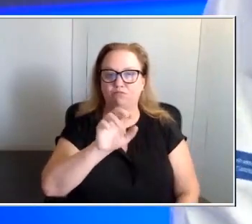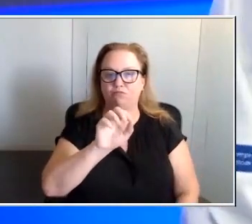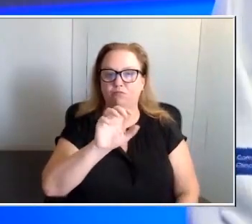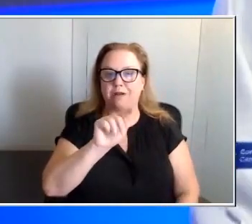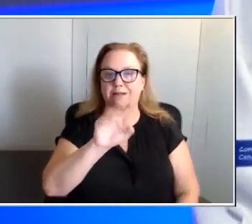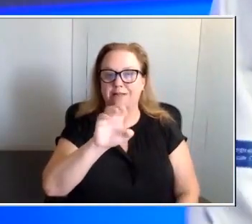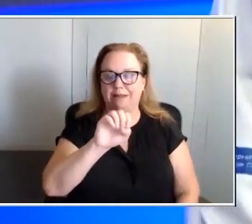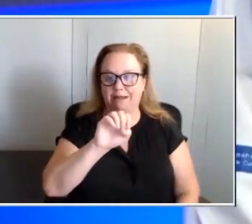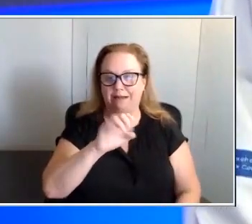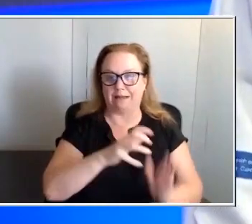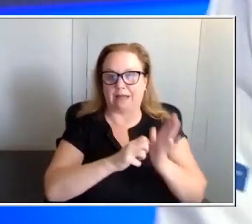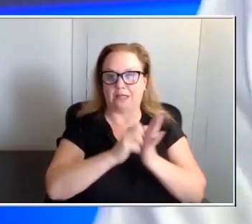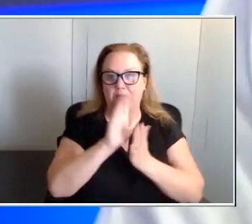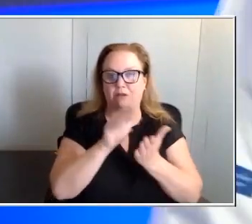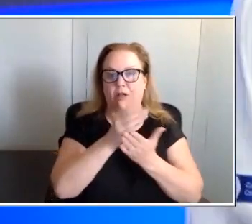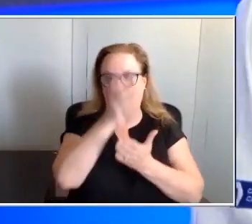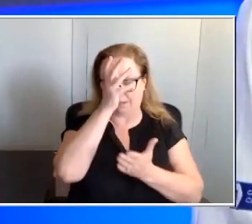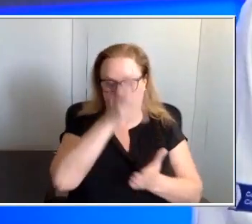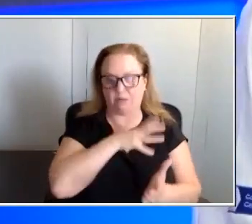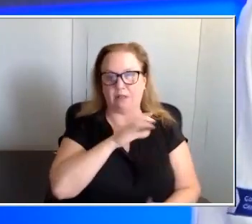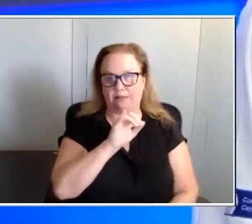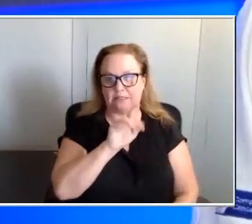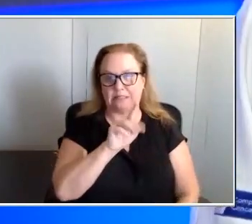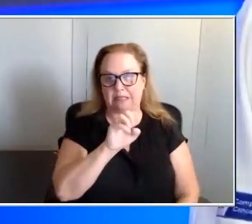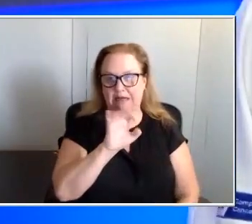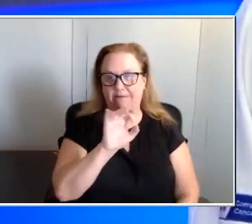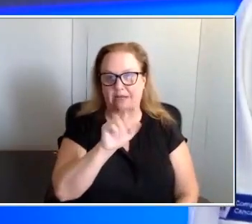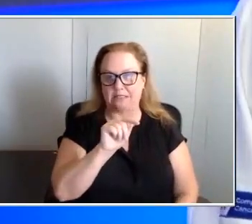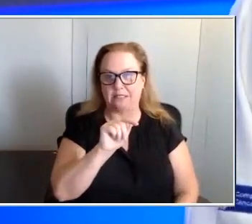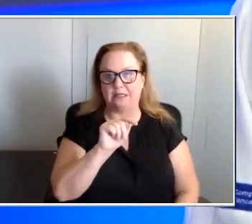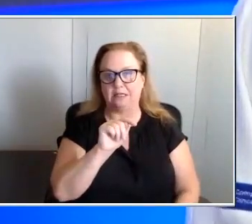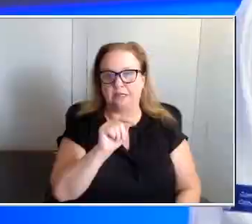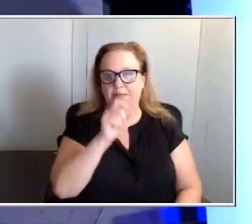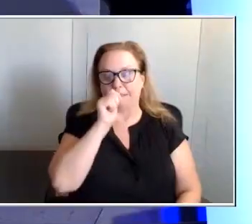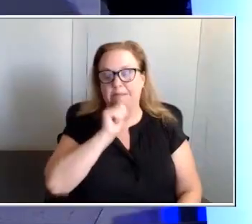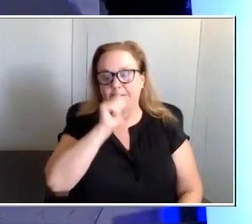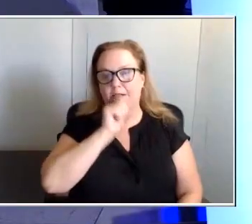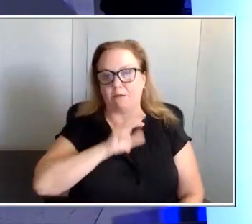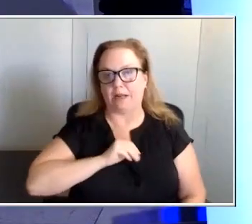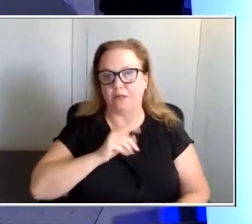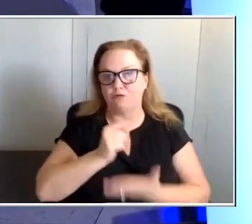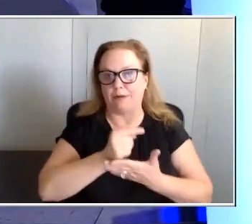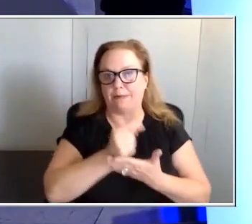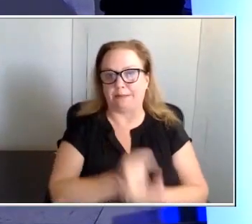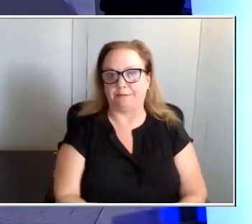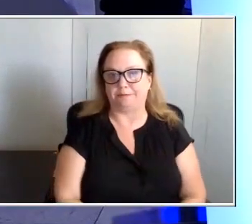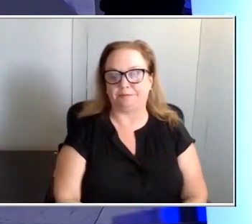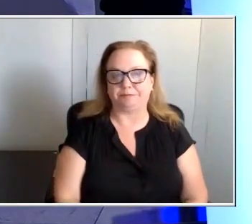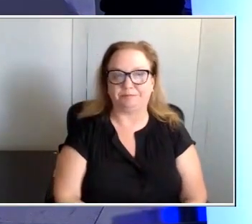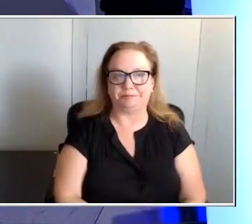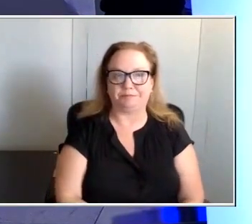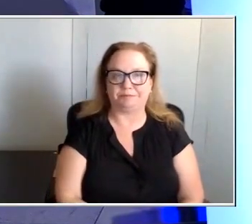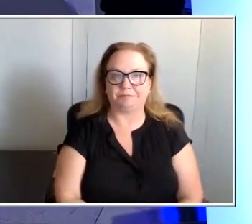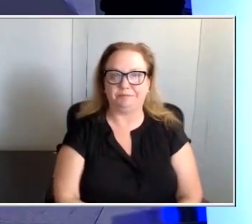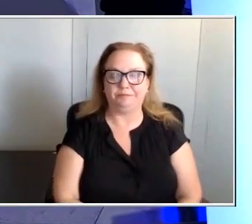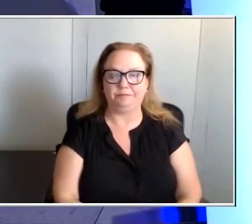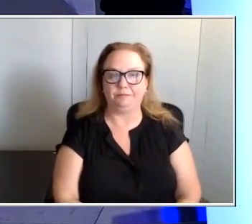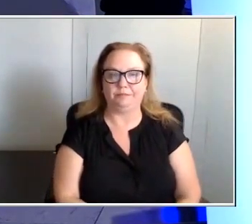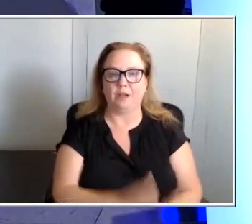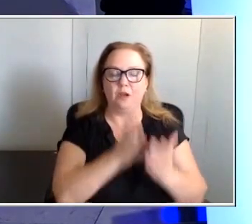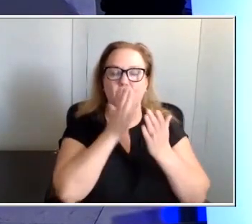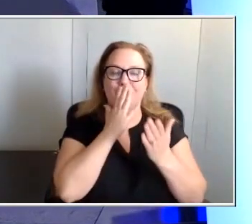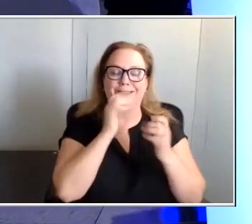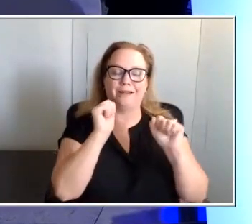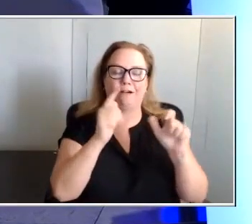all men will have some side effects, it is a very well-tolerated treatment. All right. Well, I want to thank all of our guests